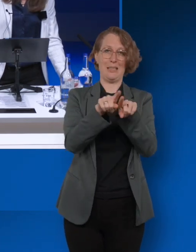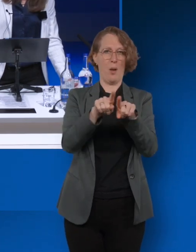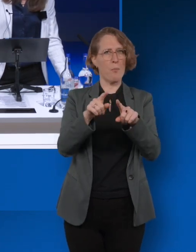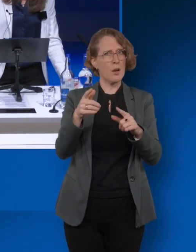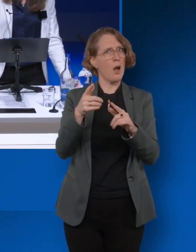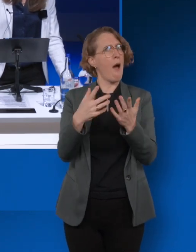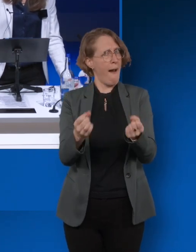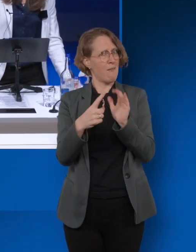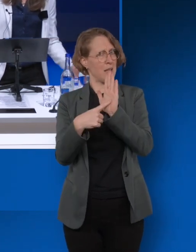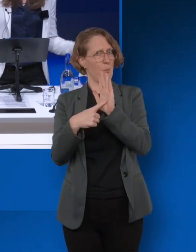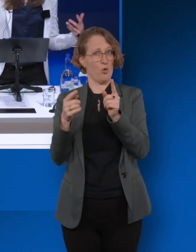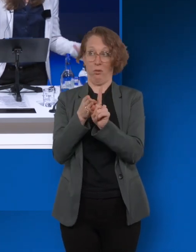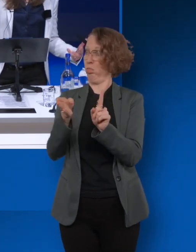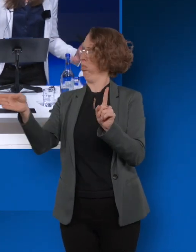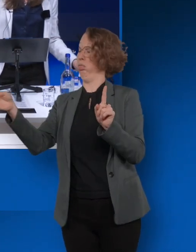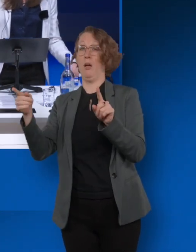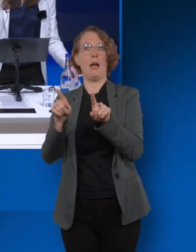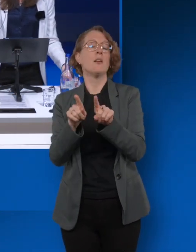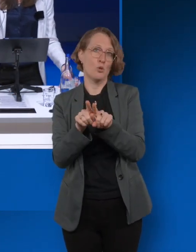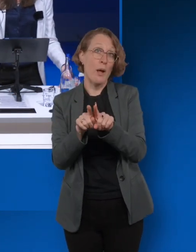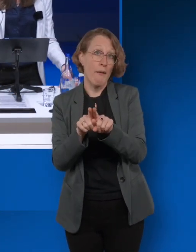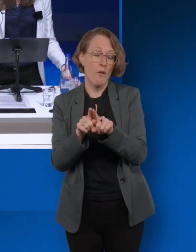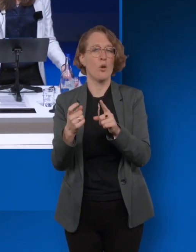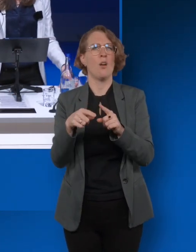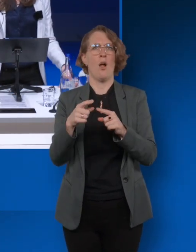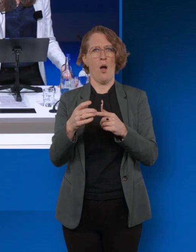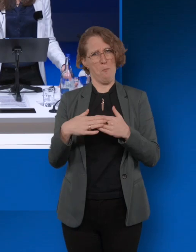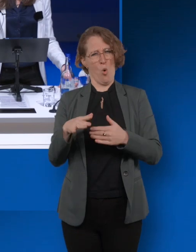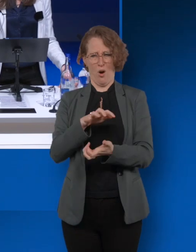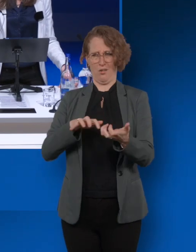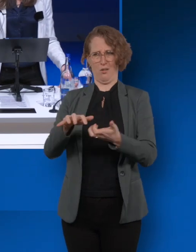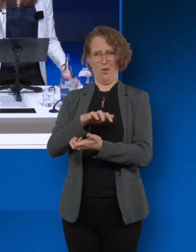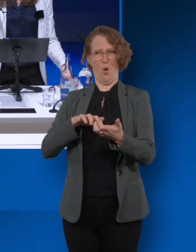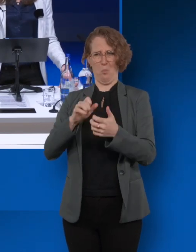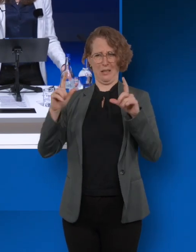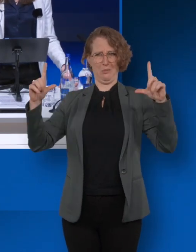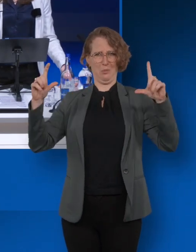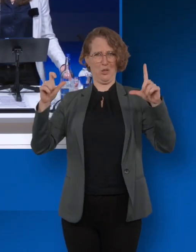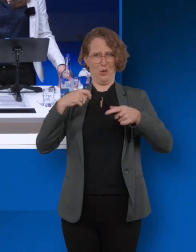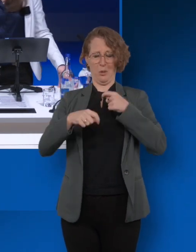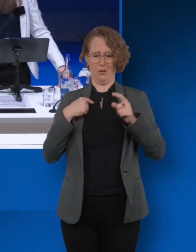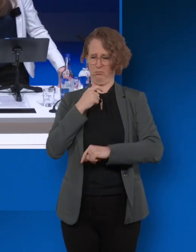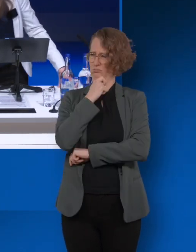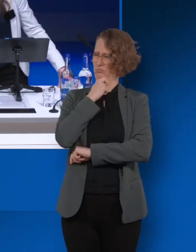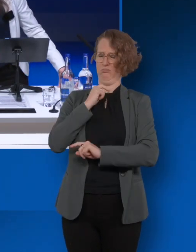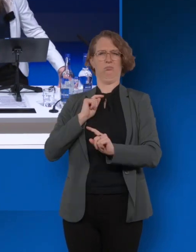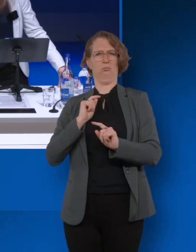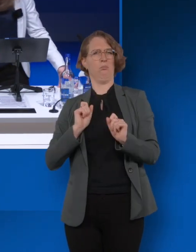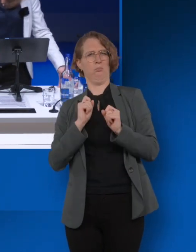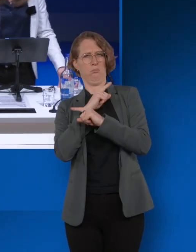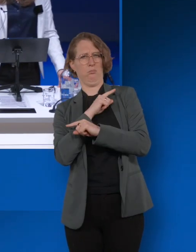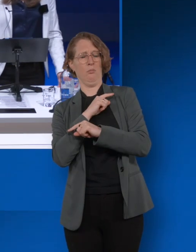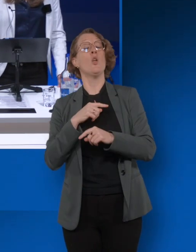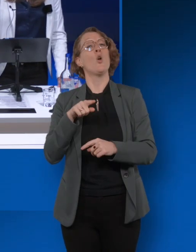conscious states and brain states, creating a bit more of a complex picture. For